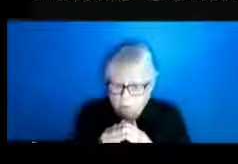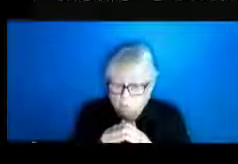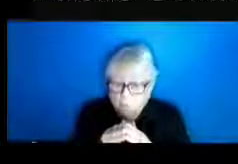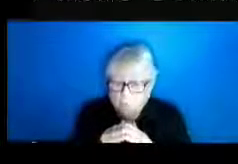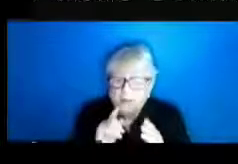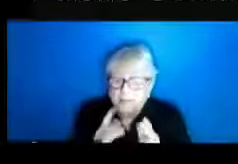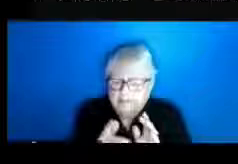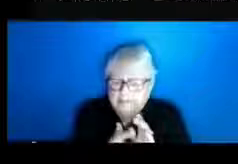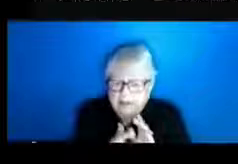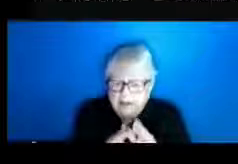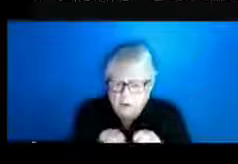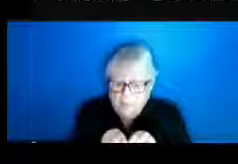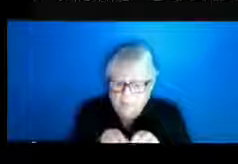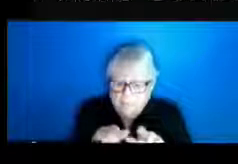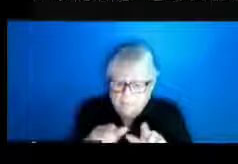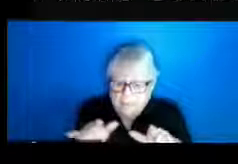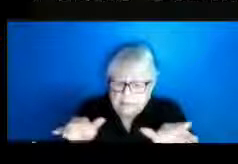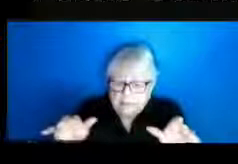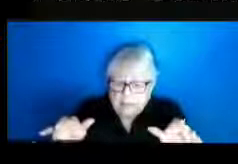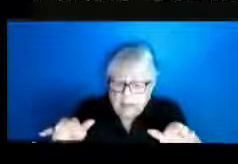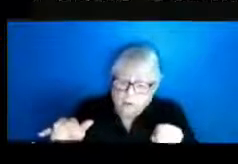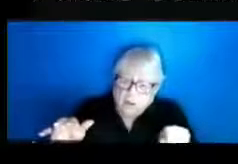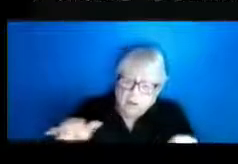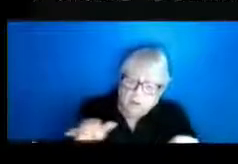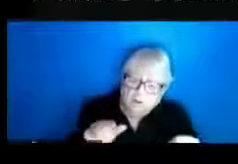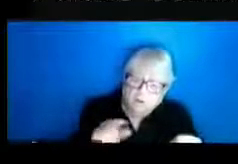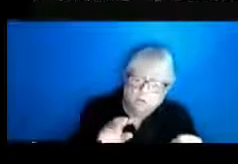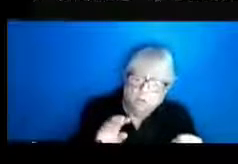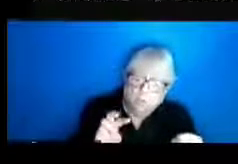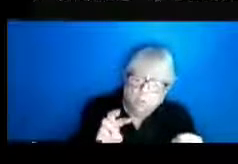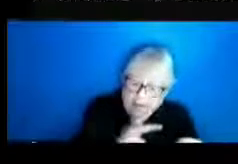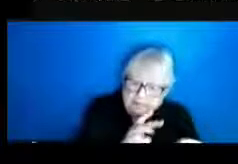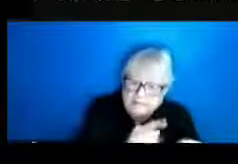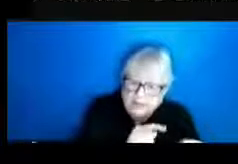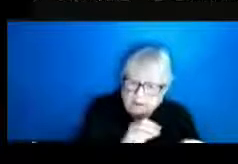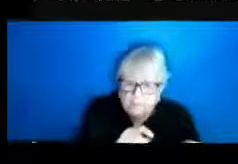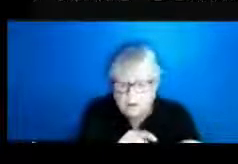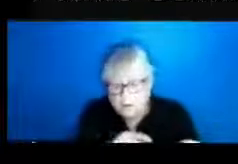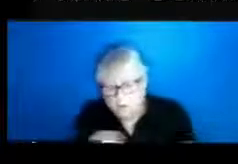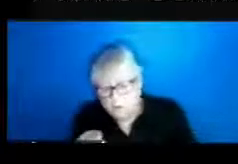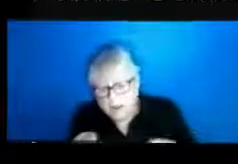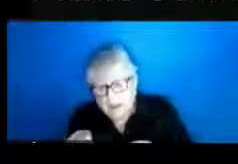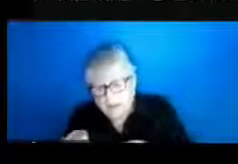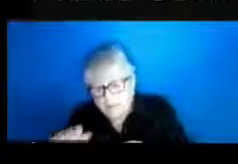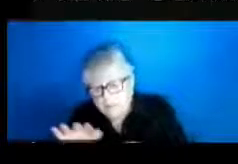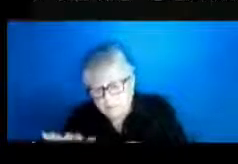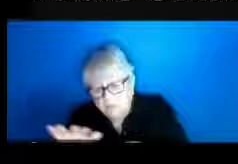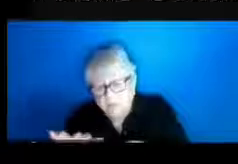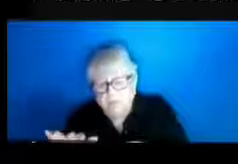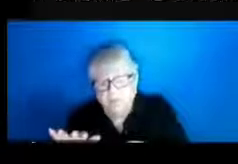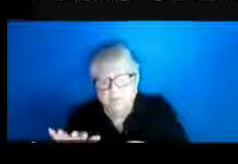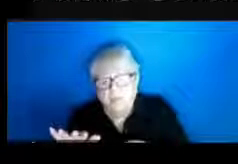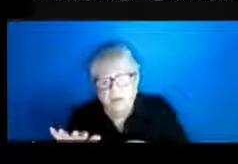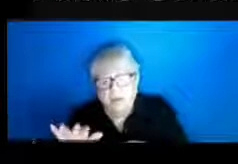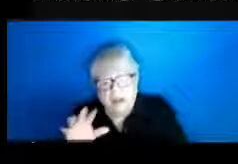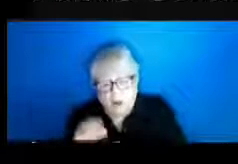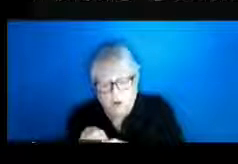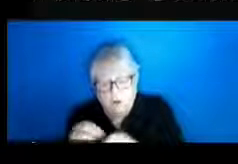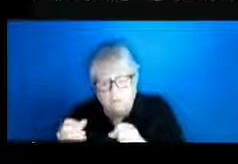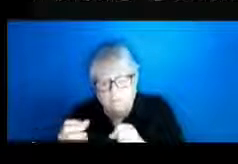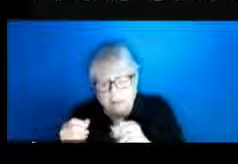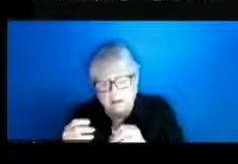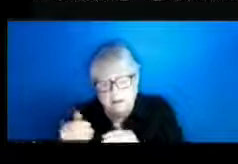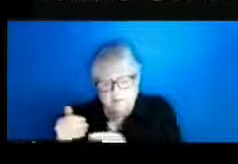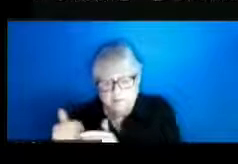then building out to include West Sacramento, as well as our Eastern Sacramento regions here, including many of the